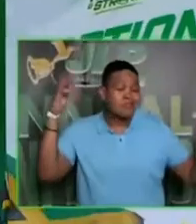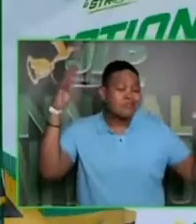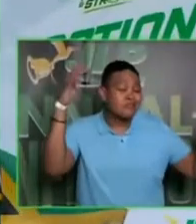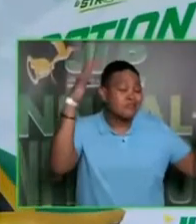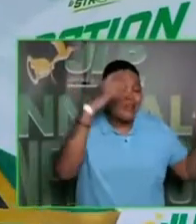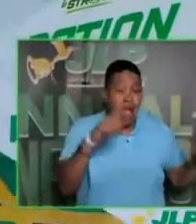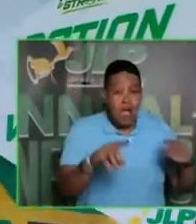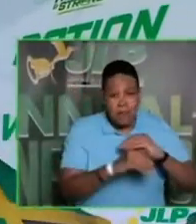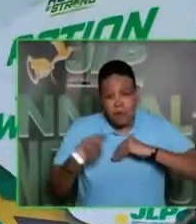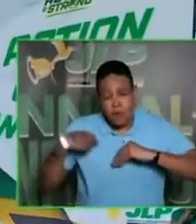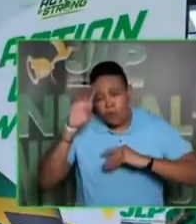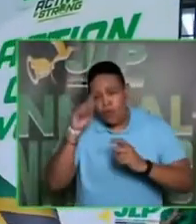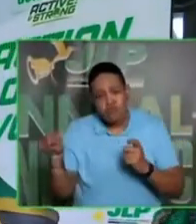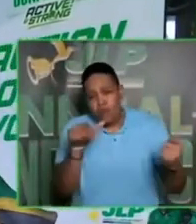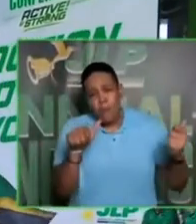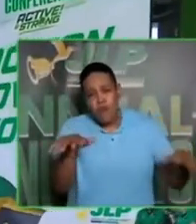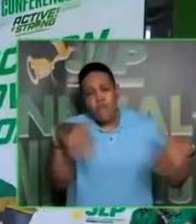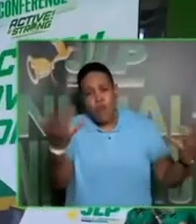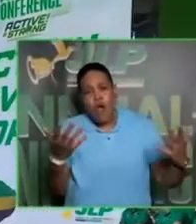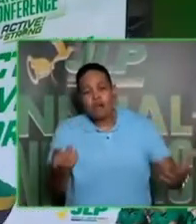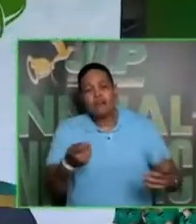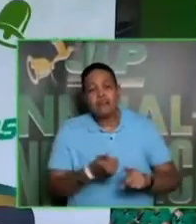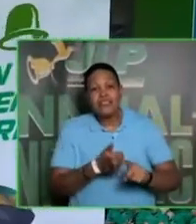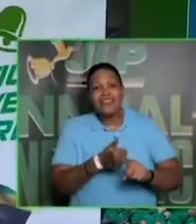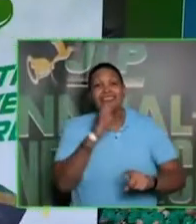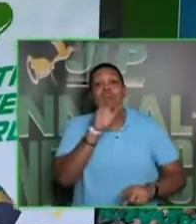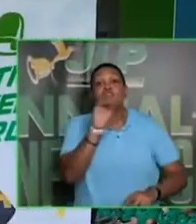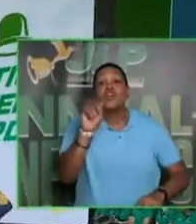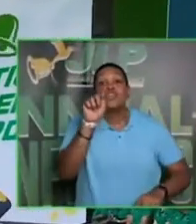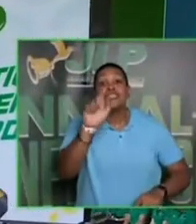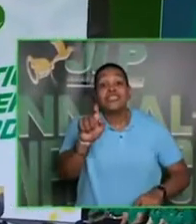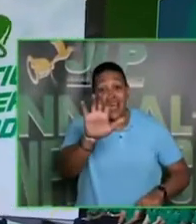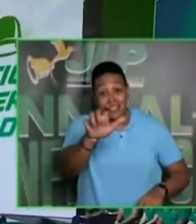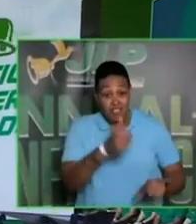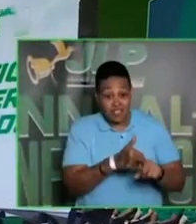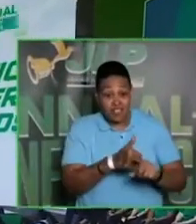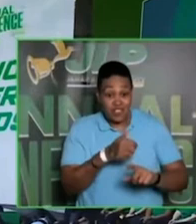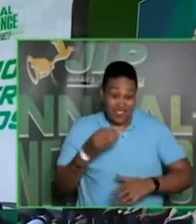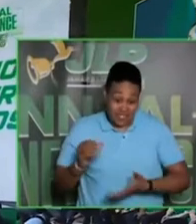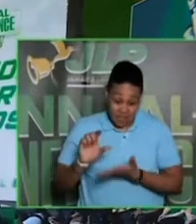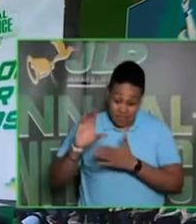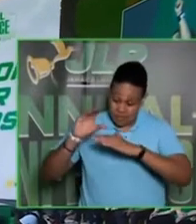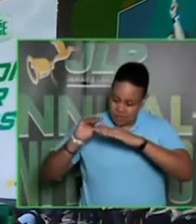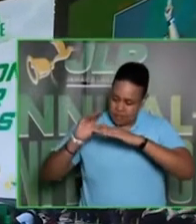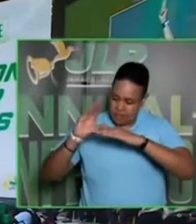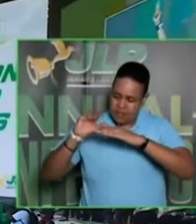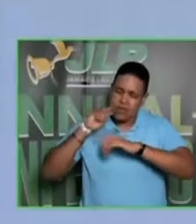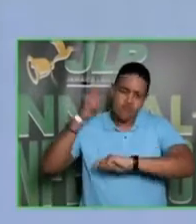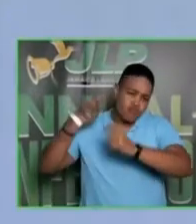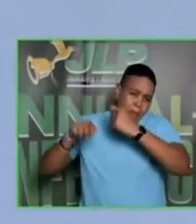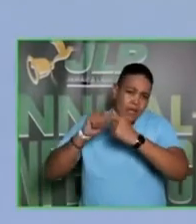We will remove the non-tax threshold and replace this with an